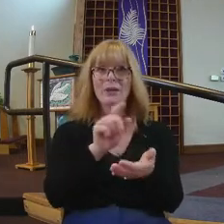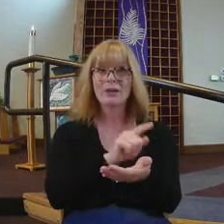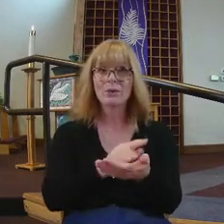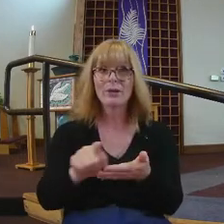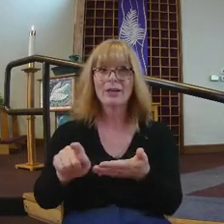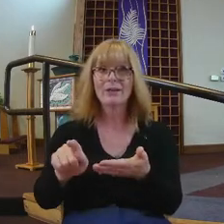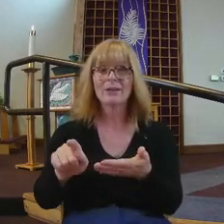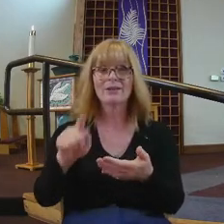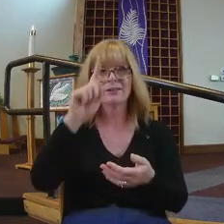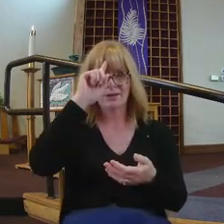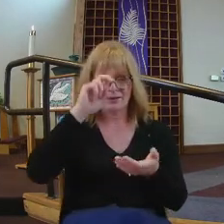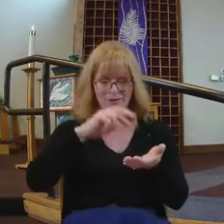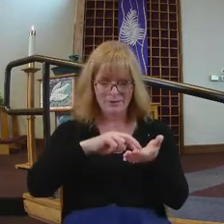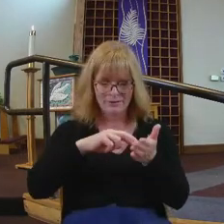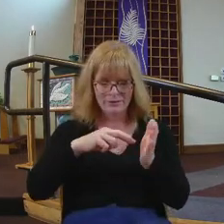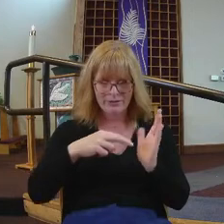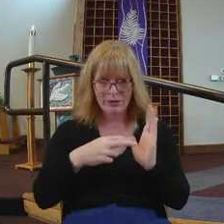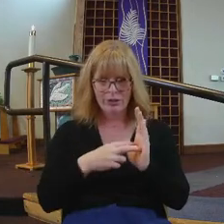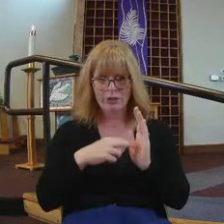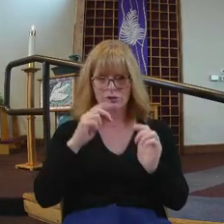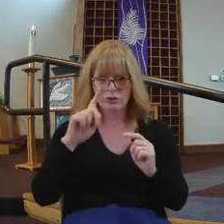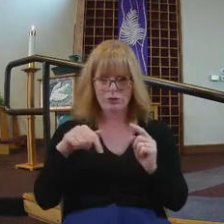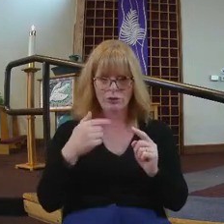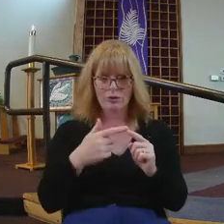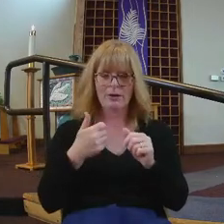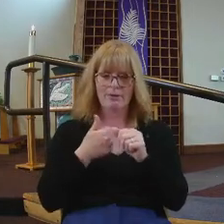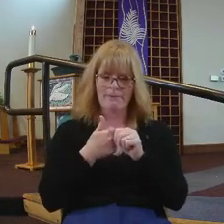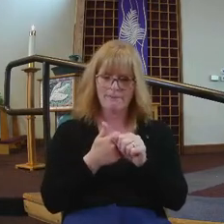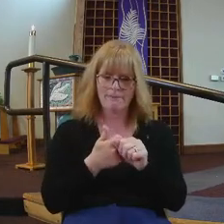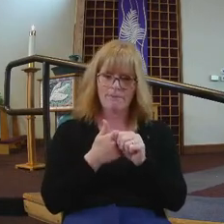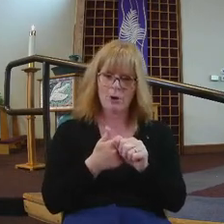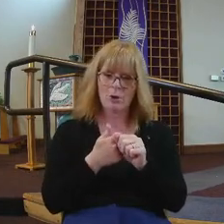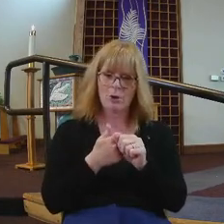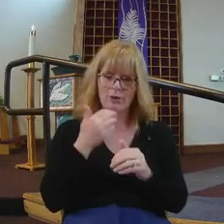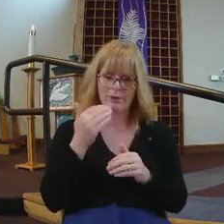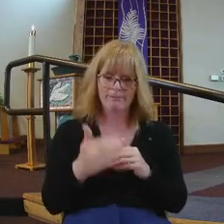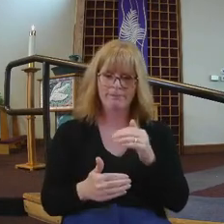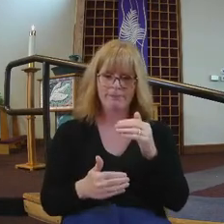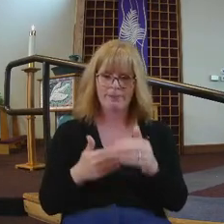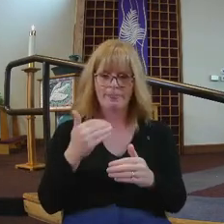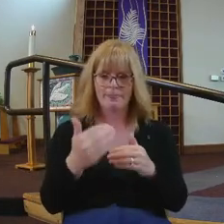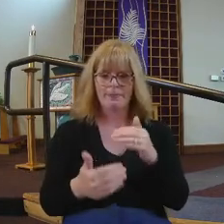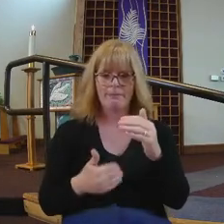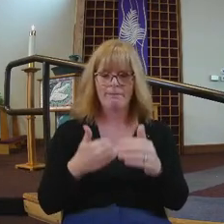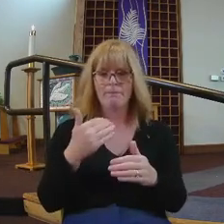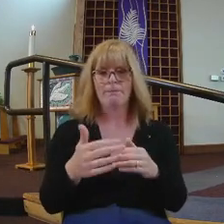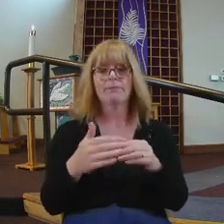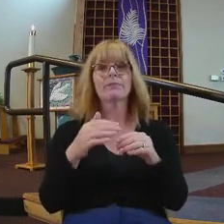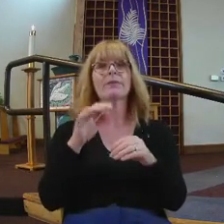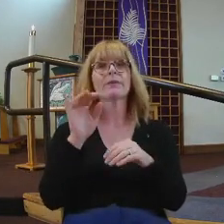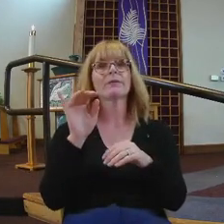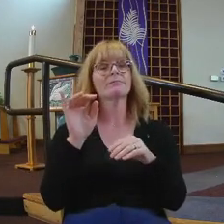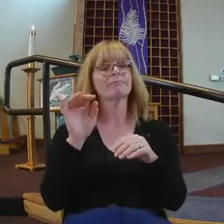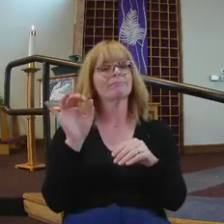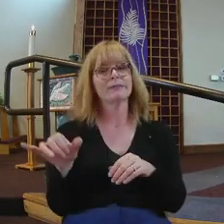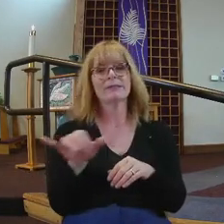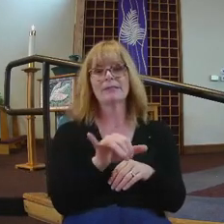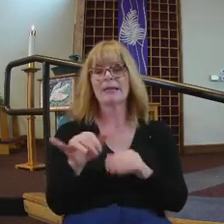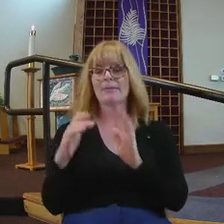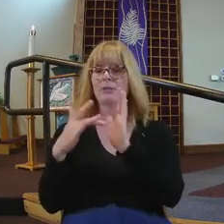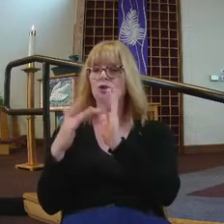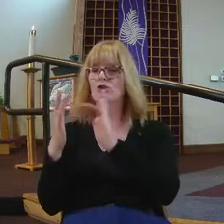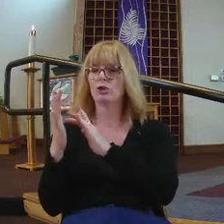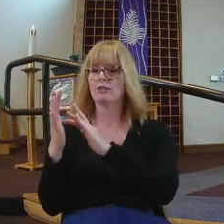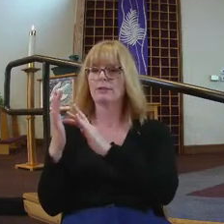be intentional about following the pattern of the crowd as Jesus rode